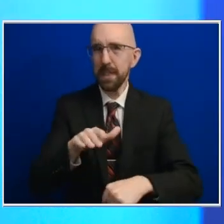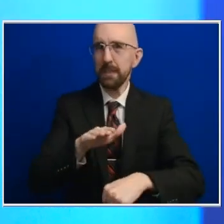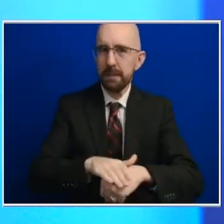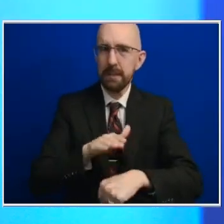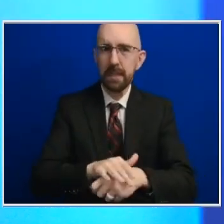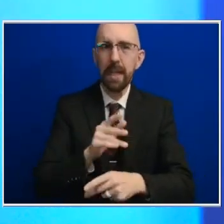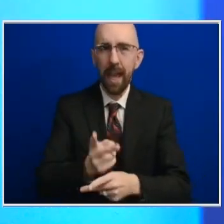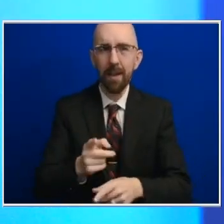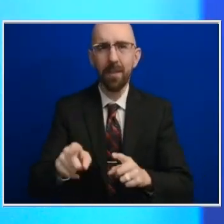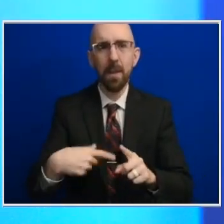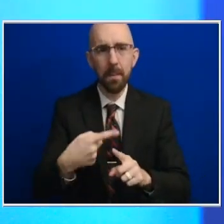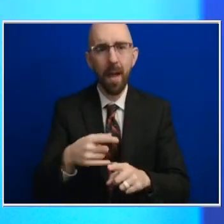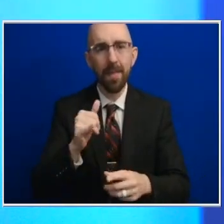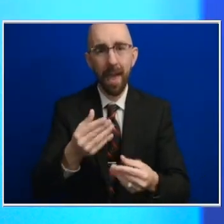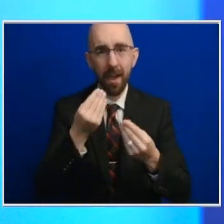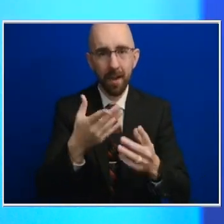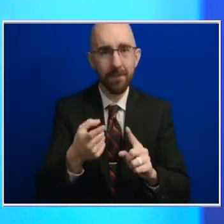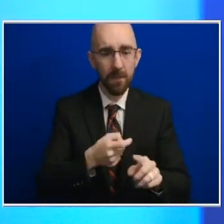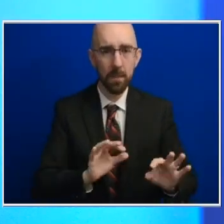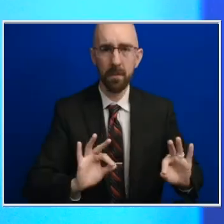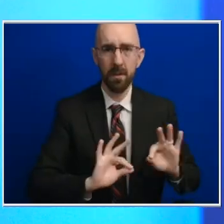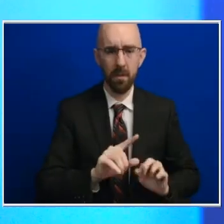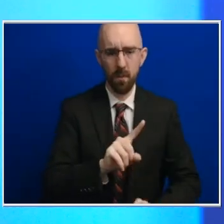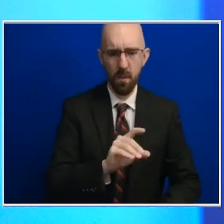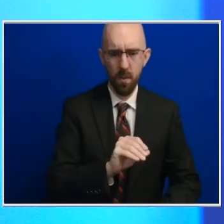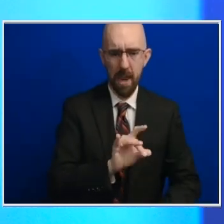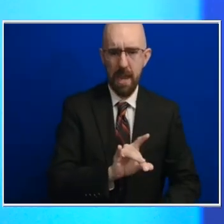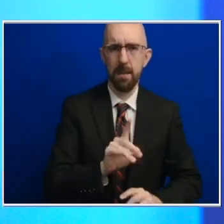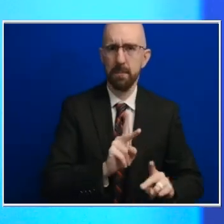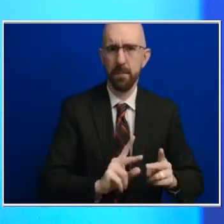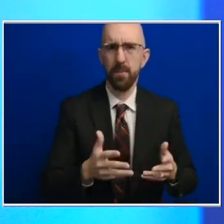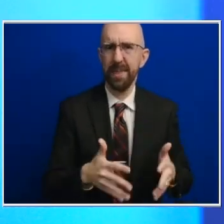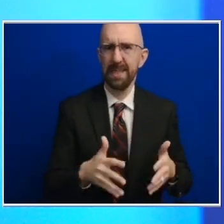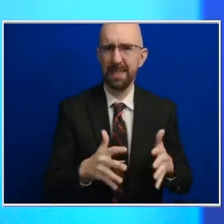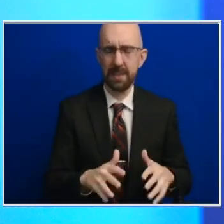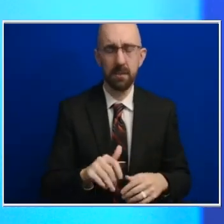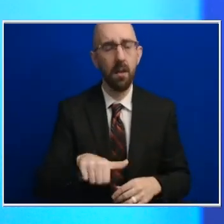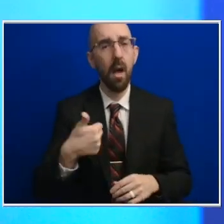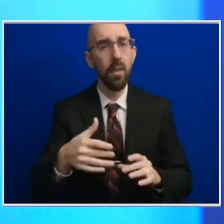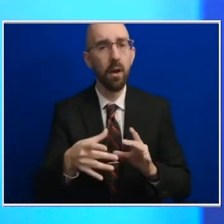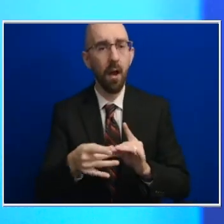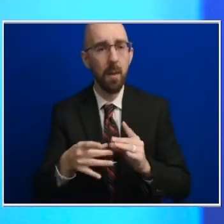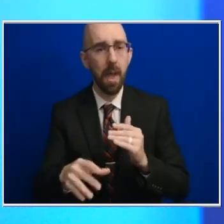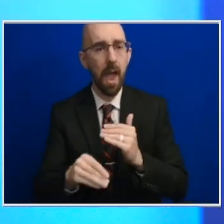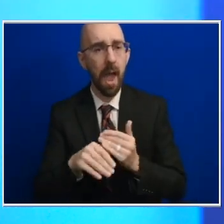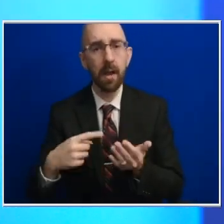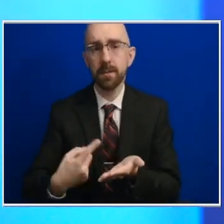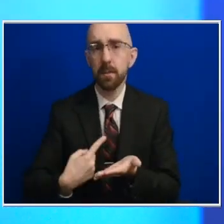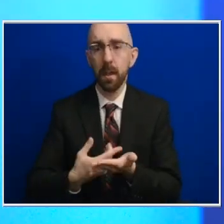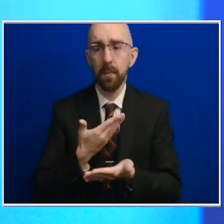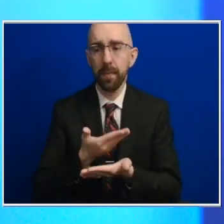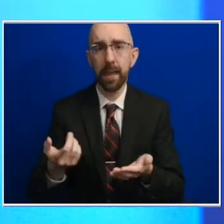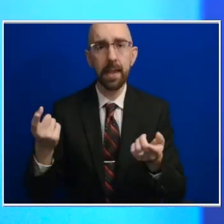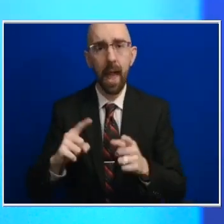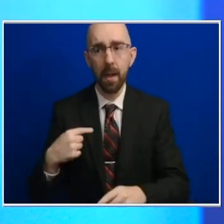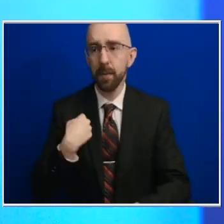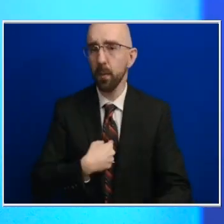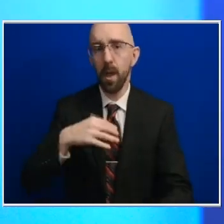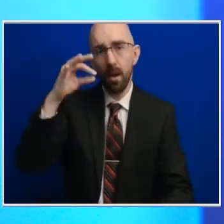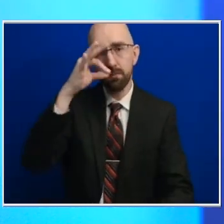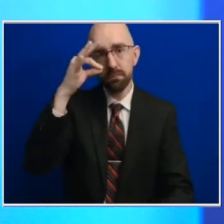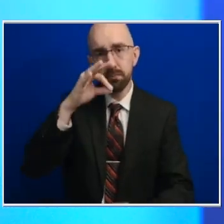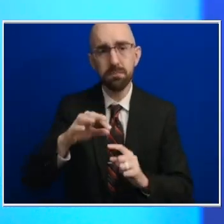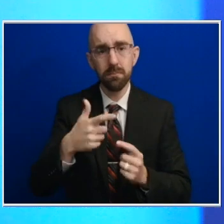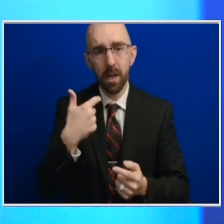extrapolating from 108 people. The other comment I would make here is that sometimes things happen to us, we're not aware of them because our resilience is